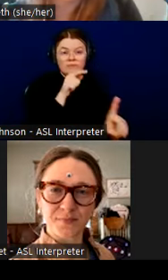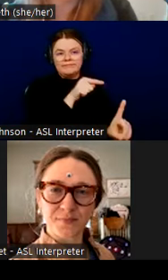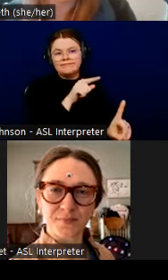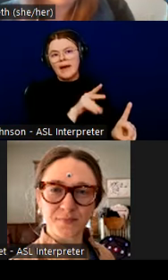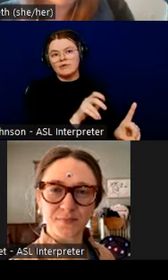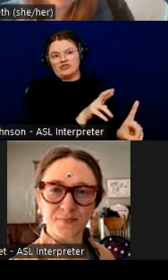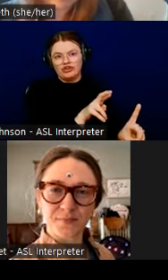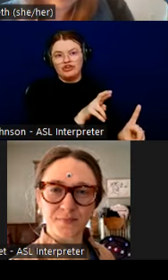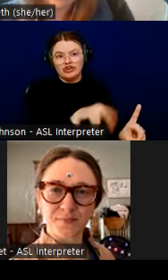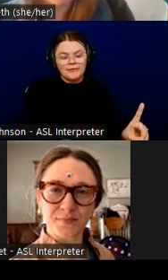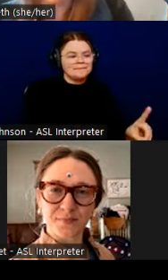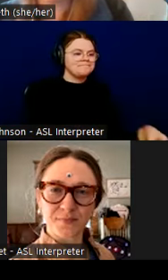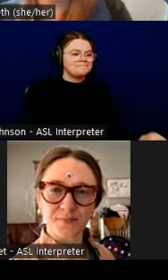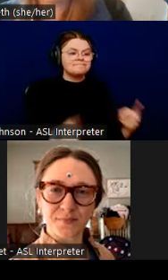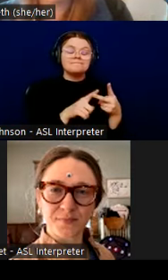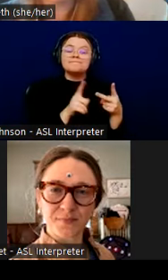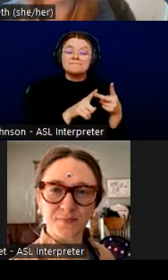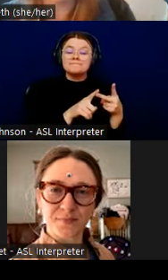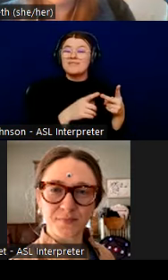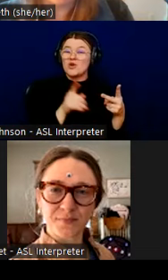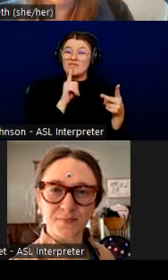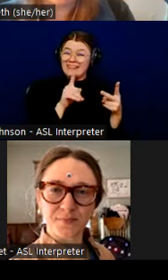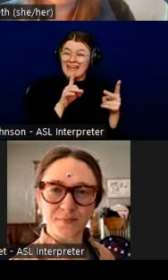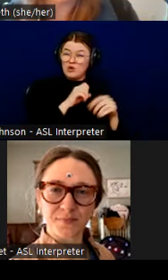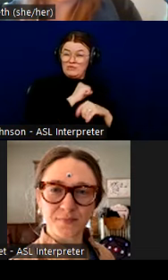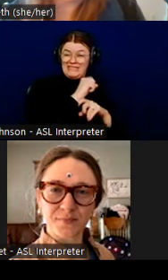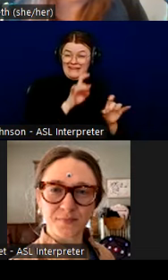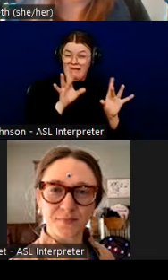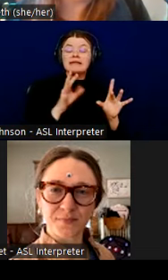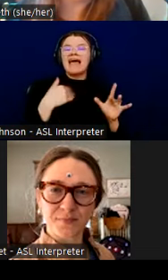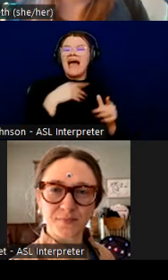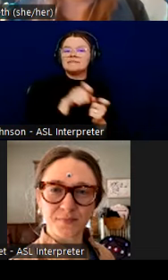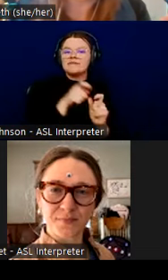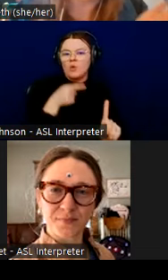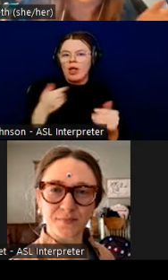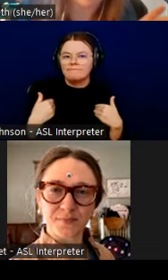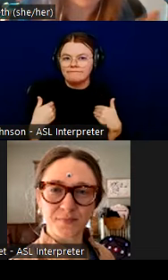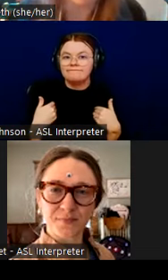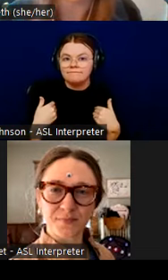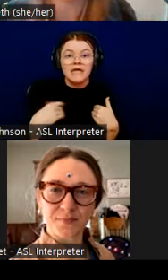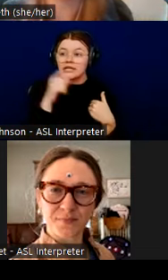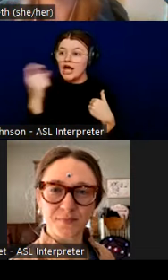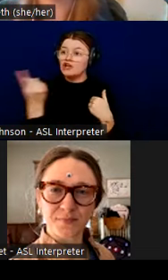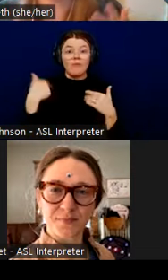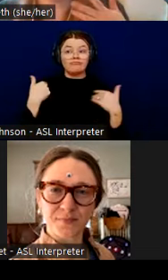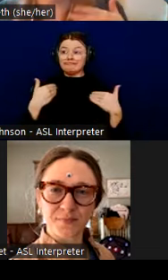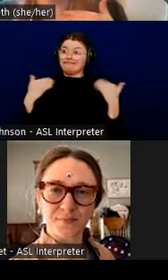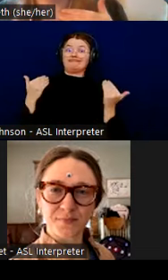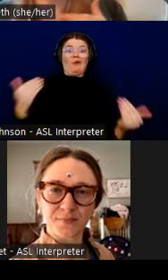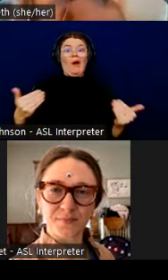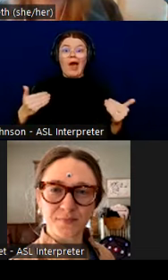And it has a specific goal. Resistive violence is not a, hey, I want to just do this for funsies,